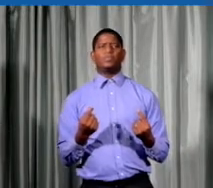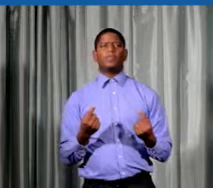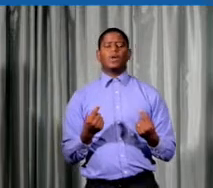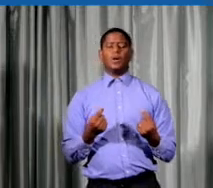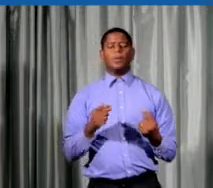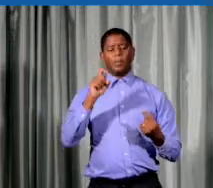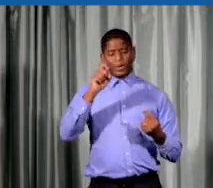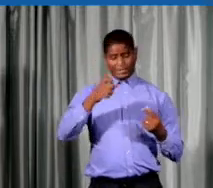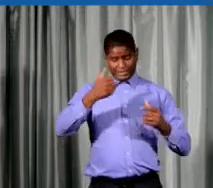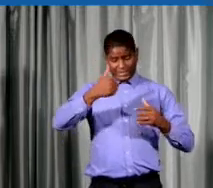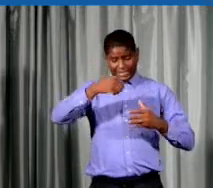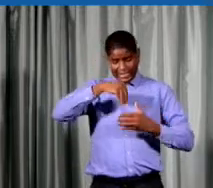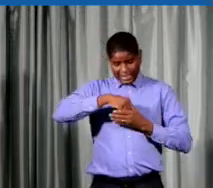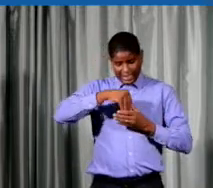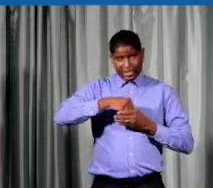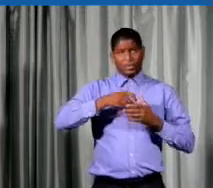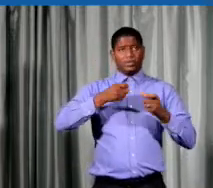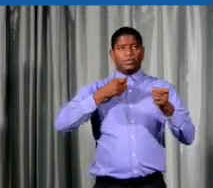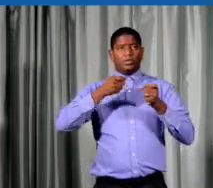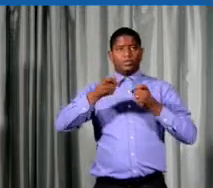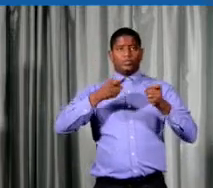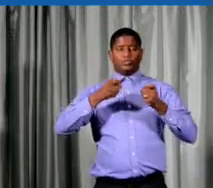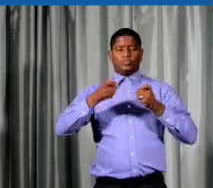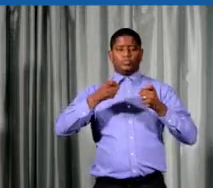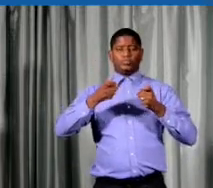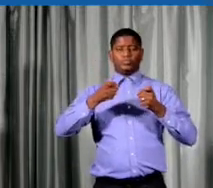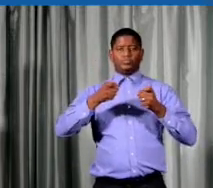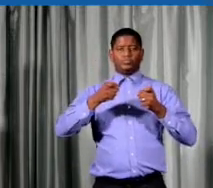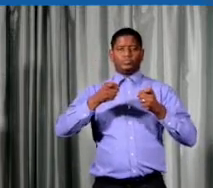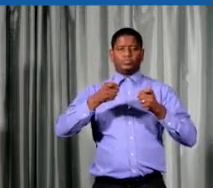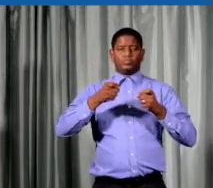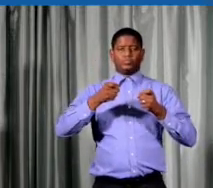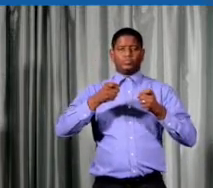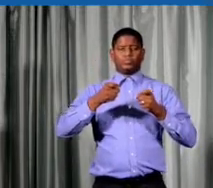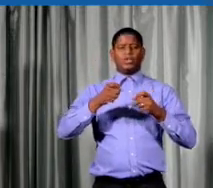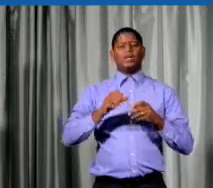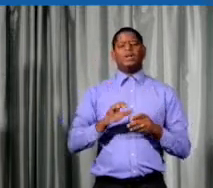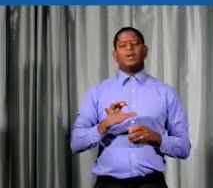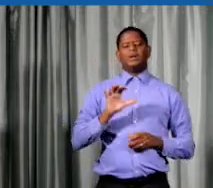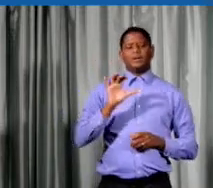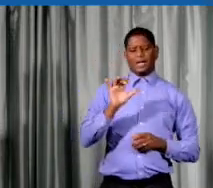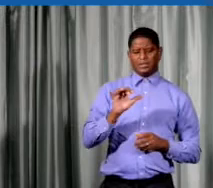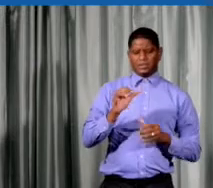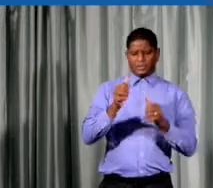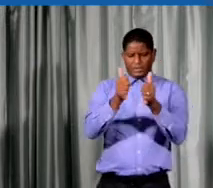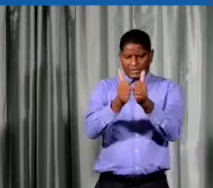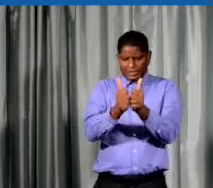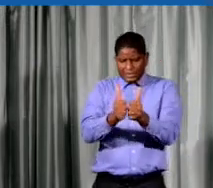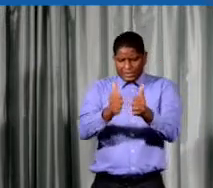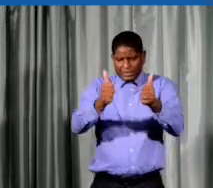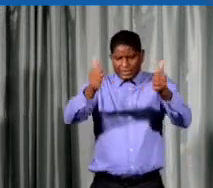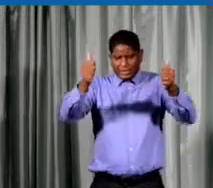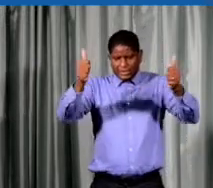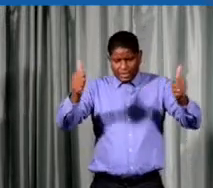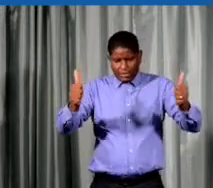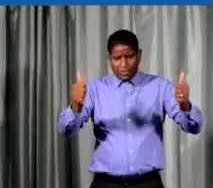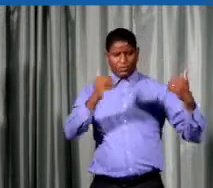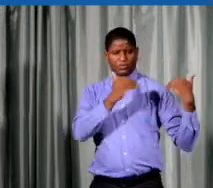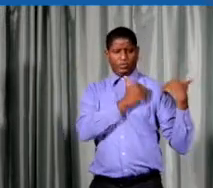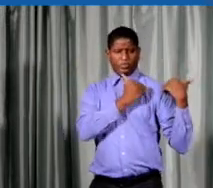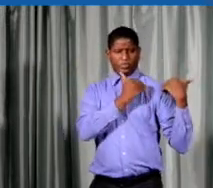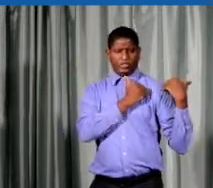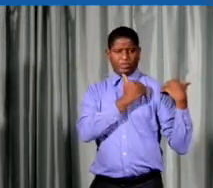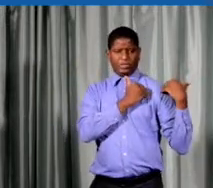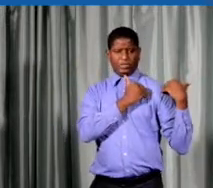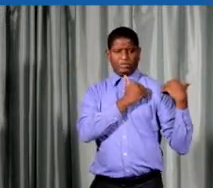just policies and procedures. But a lot of this you know already. Segregation of duties. This is where I was telling the people at